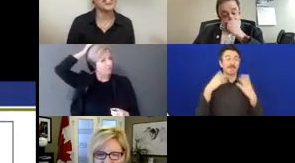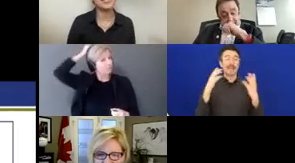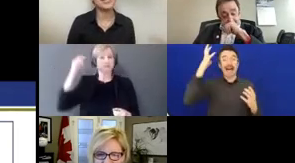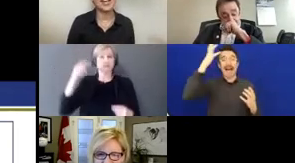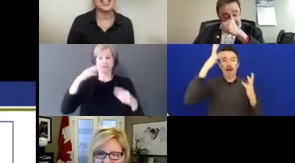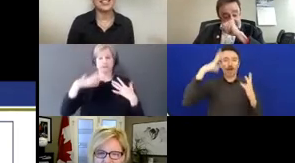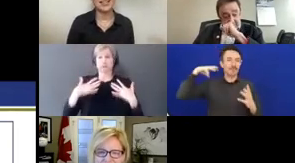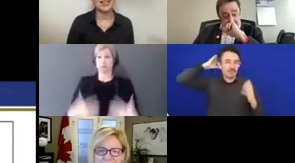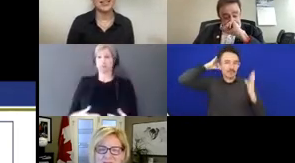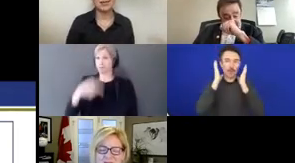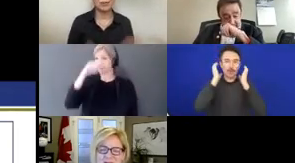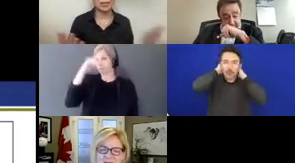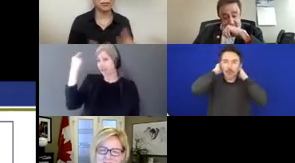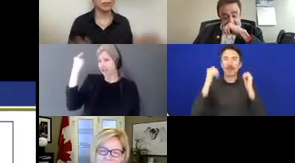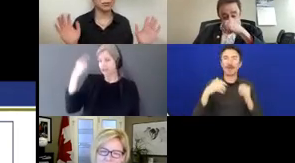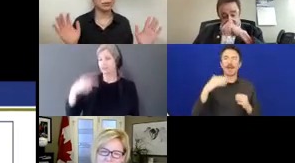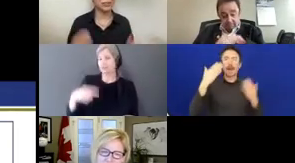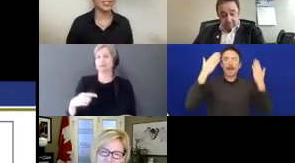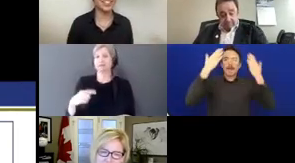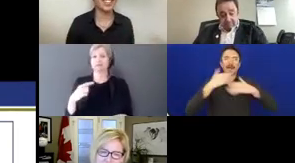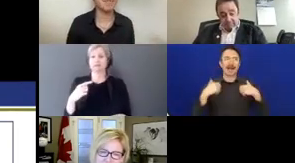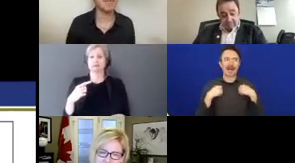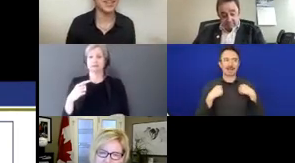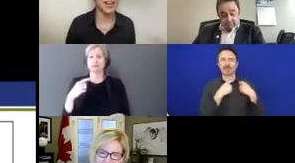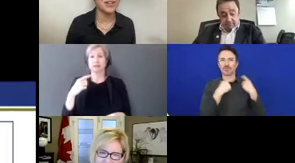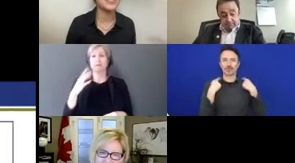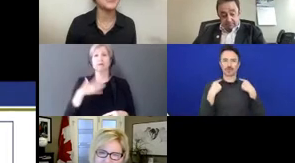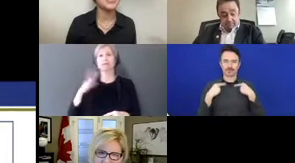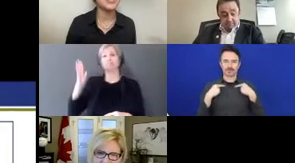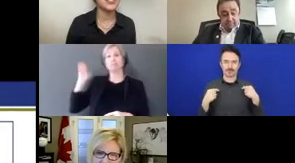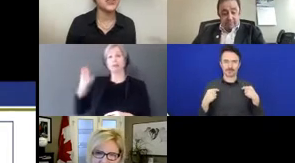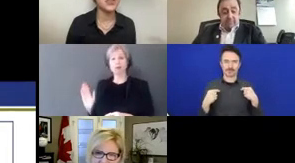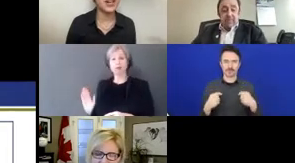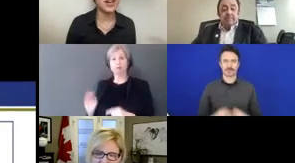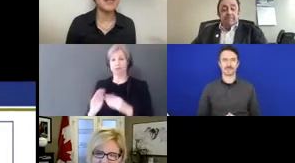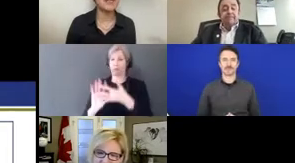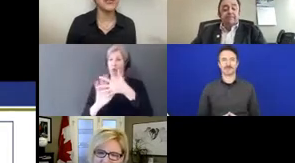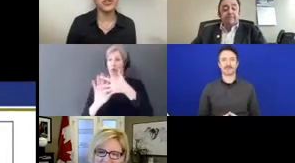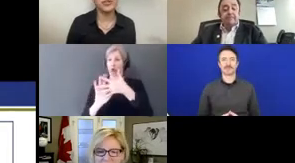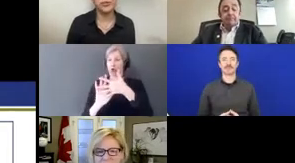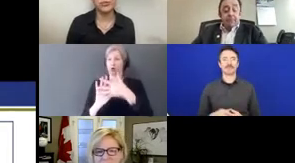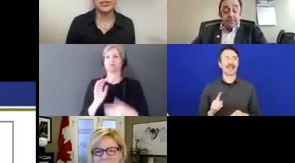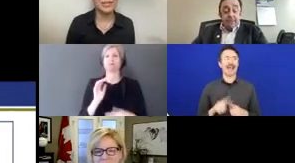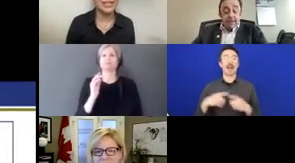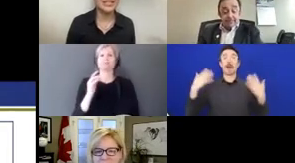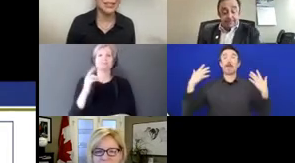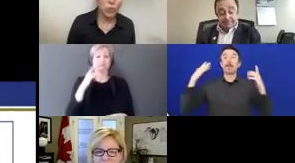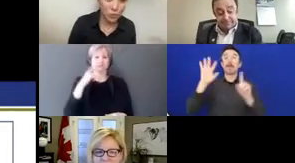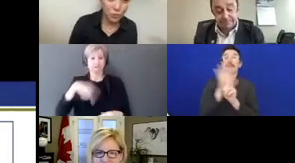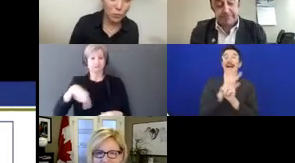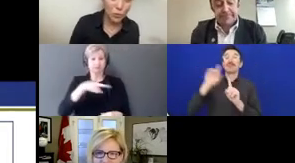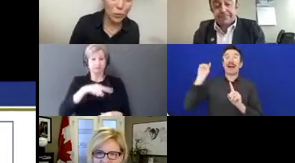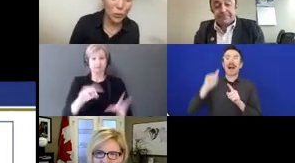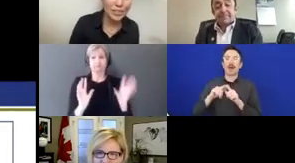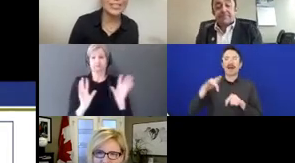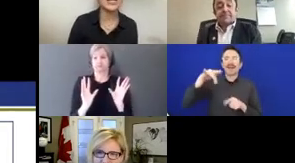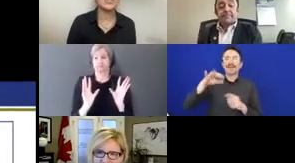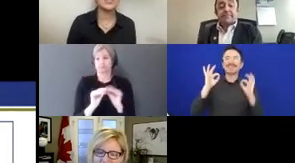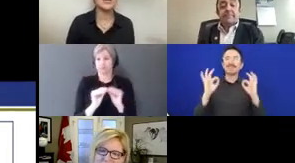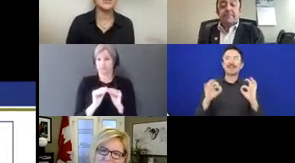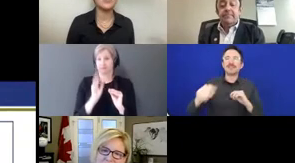shirt, and I'm speaking from a blur background. So for all of you, the meeting is going to be